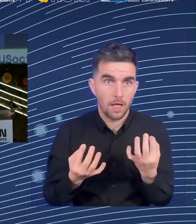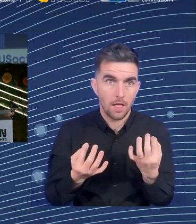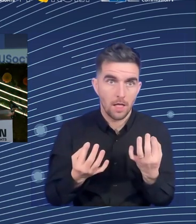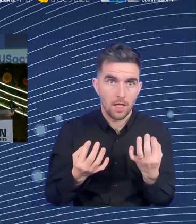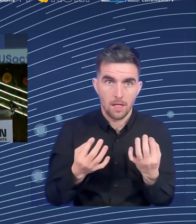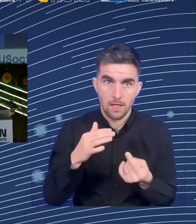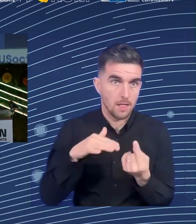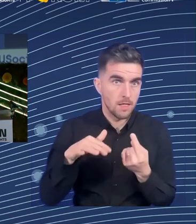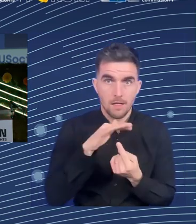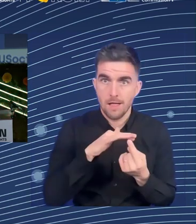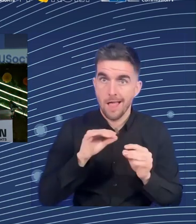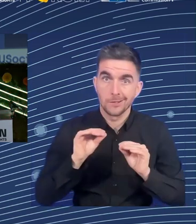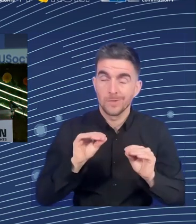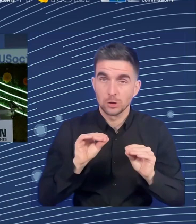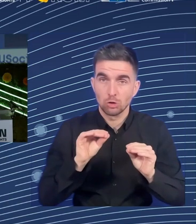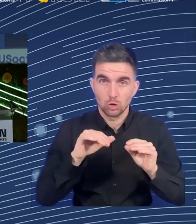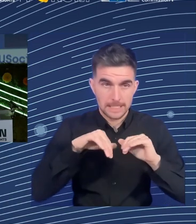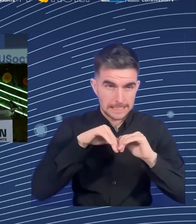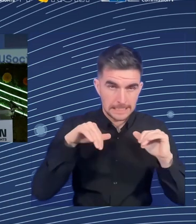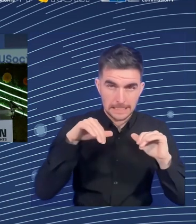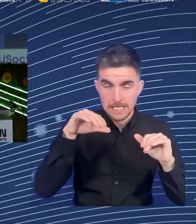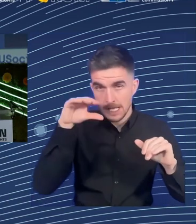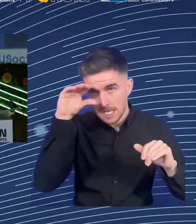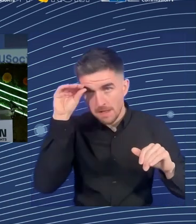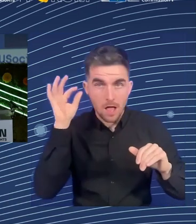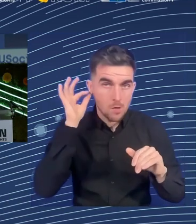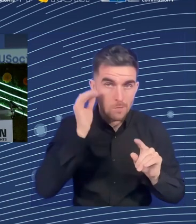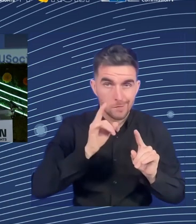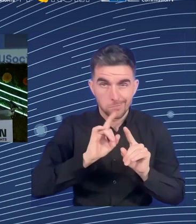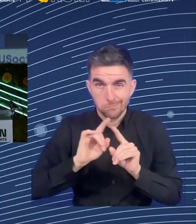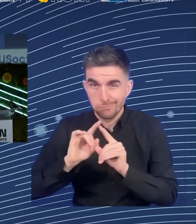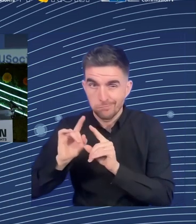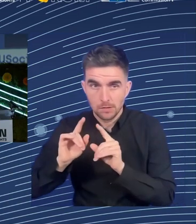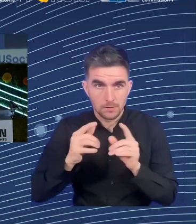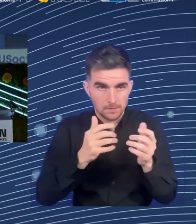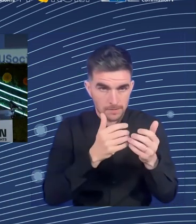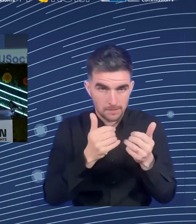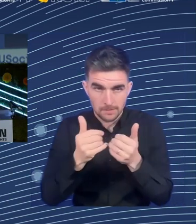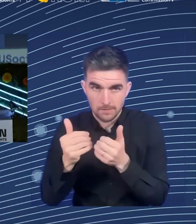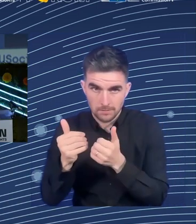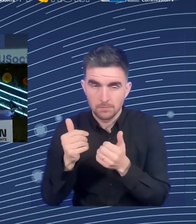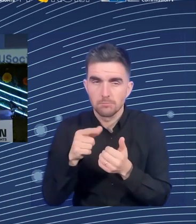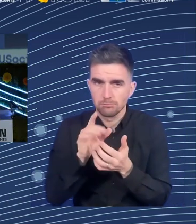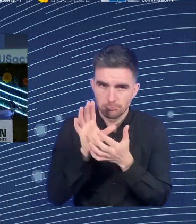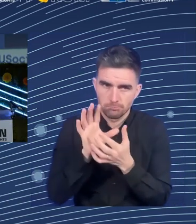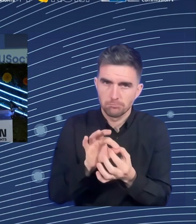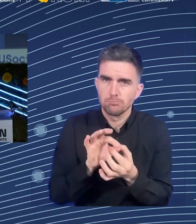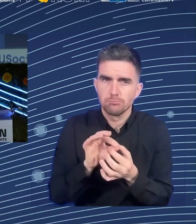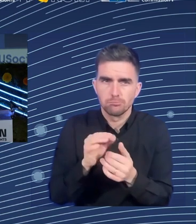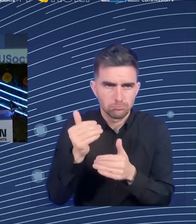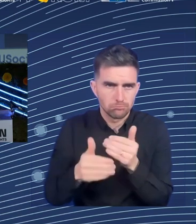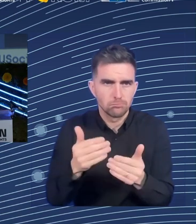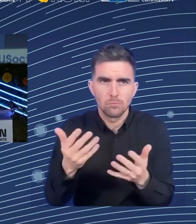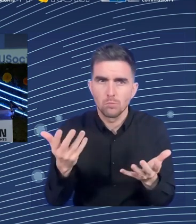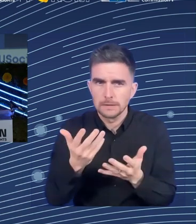to attracting more people into shortage occupations as we see today in the EU. And that is, I think, an important connection